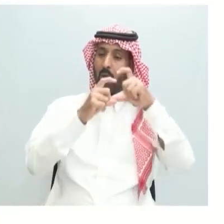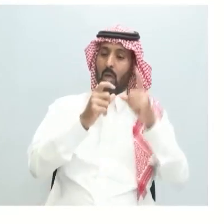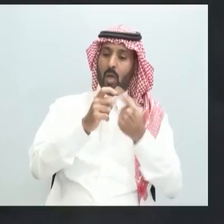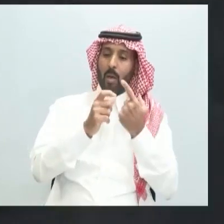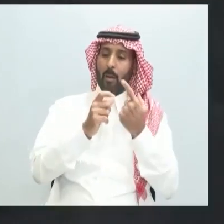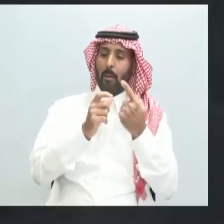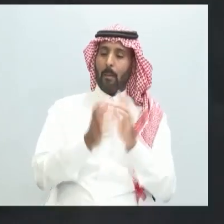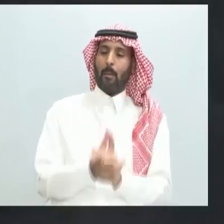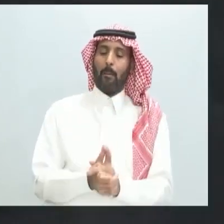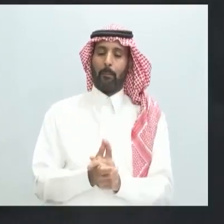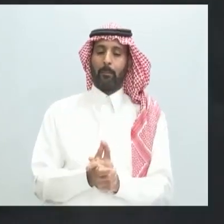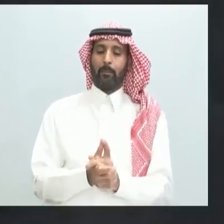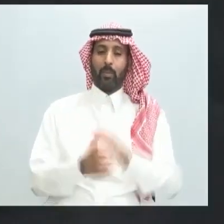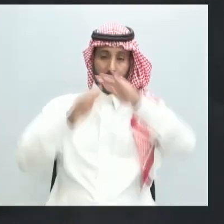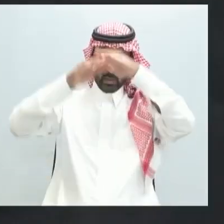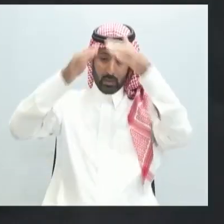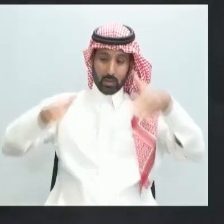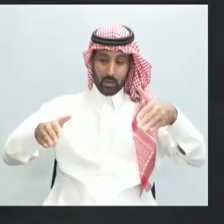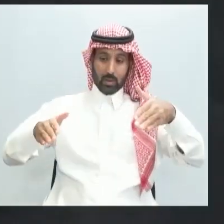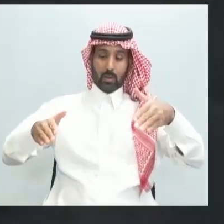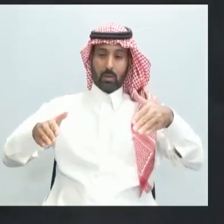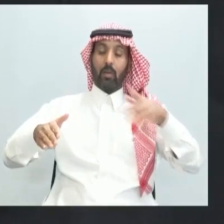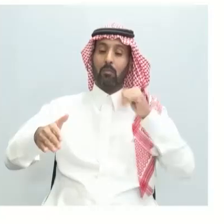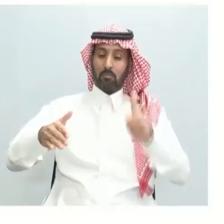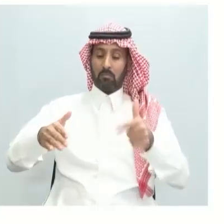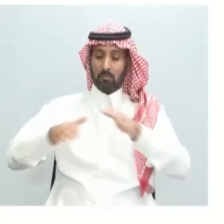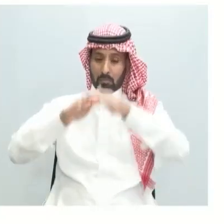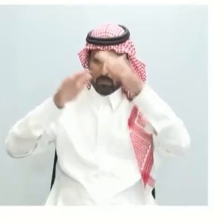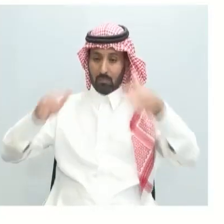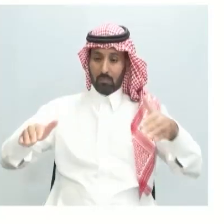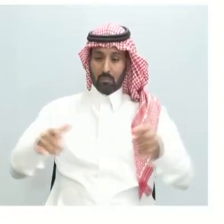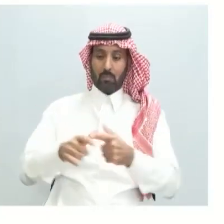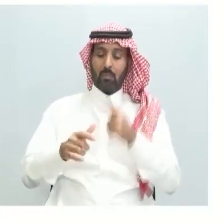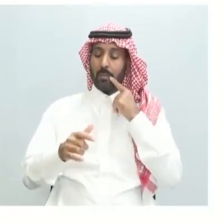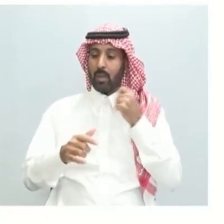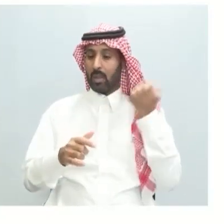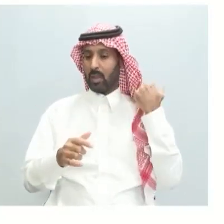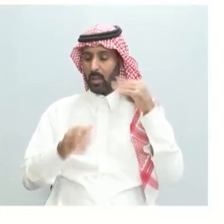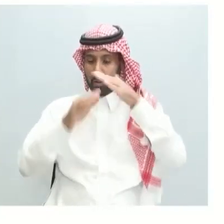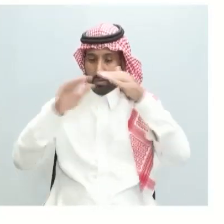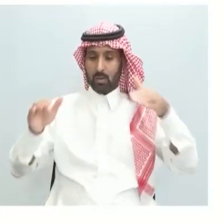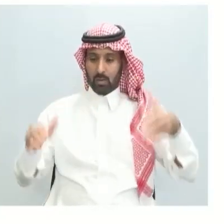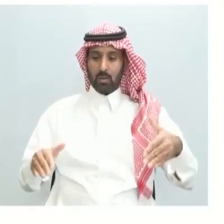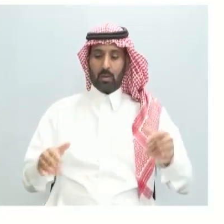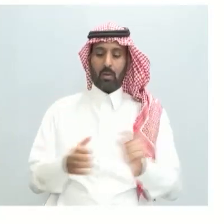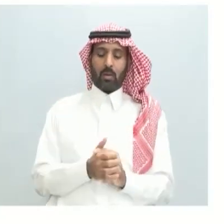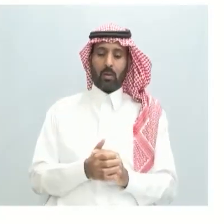here. What can you see? Yes, this is a tent, a Bedouin tent. And this